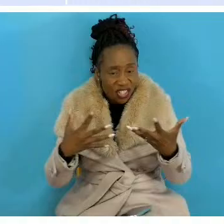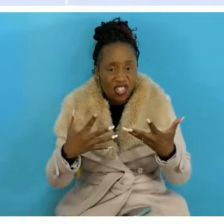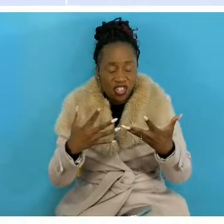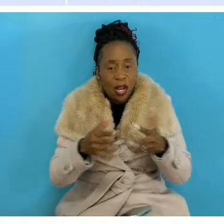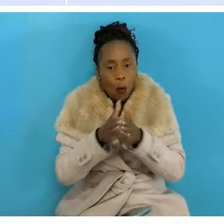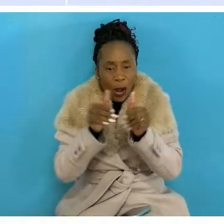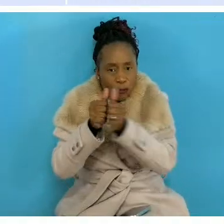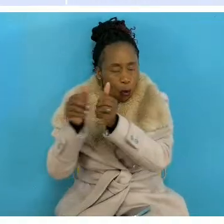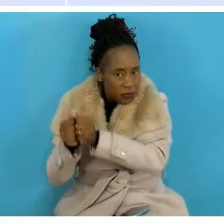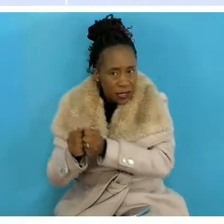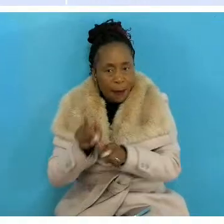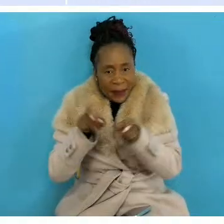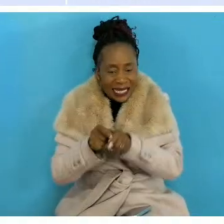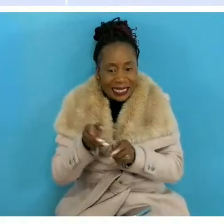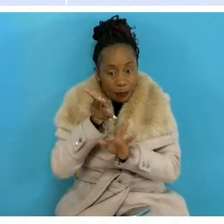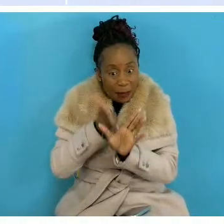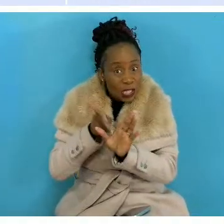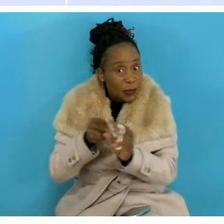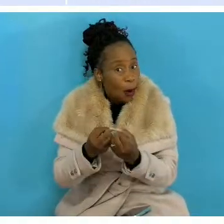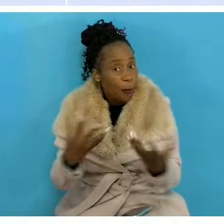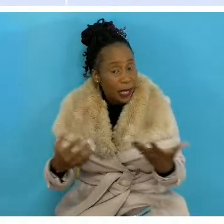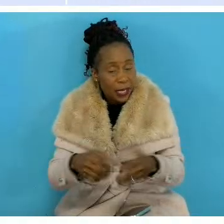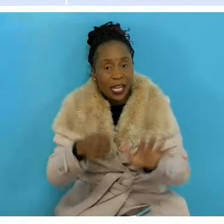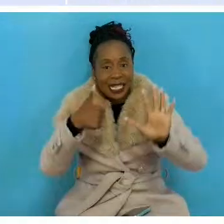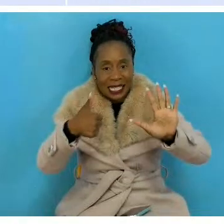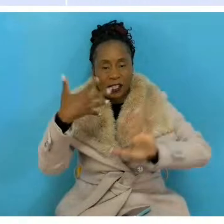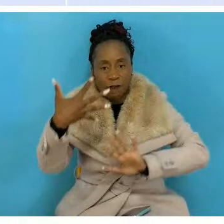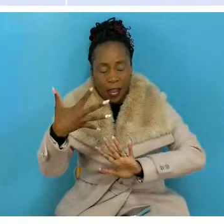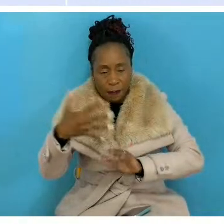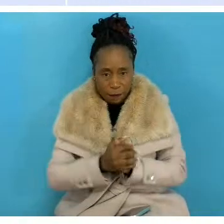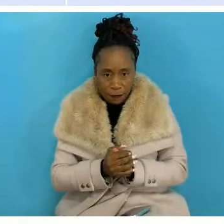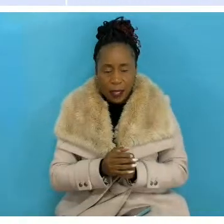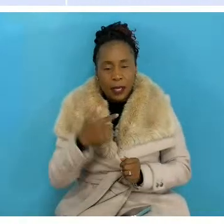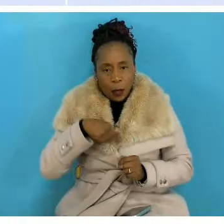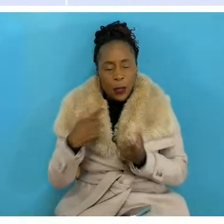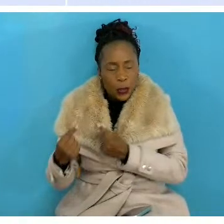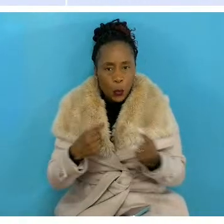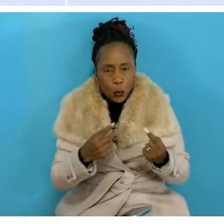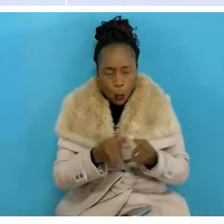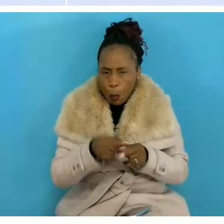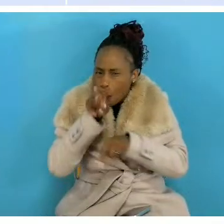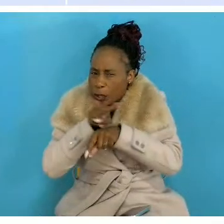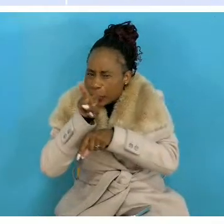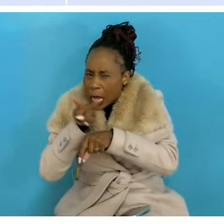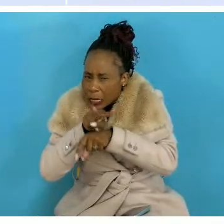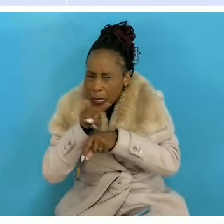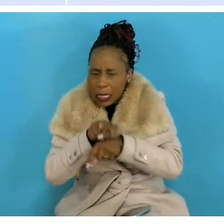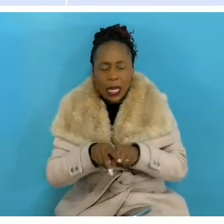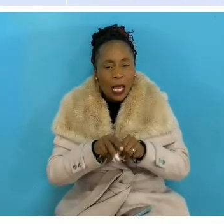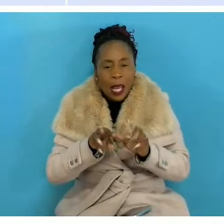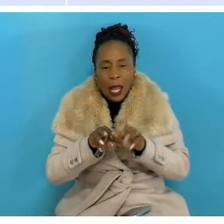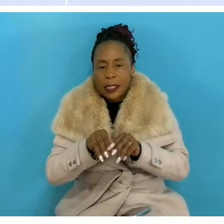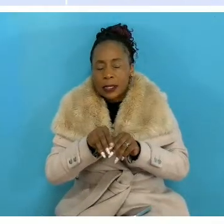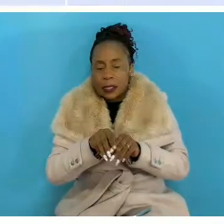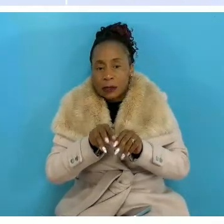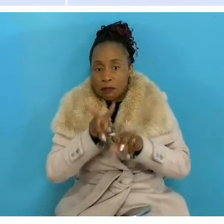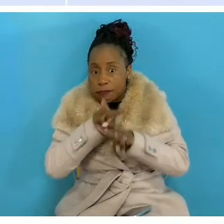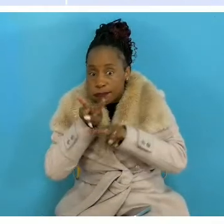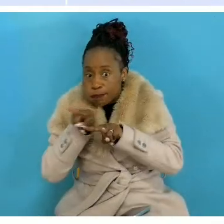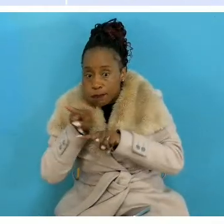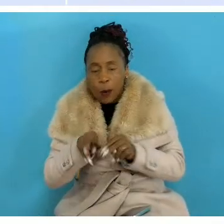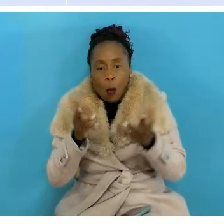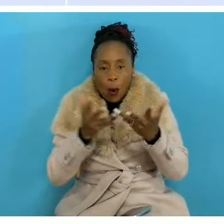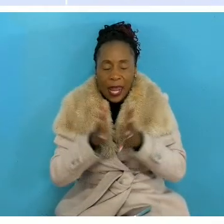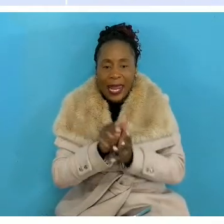65 participants, and we've conducted compliance monitoring inspections at the liquor